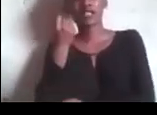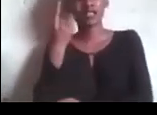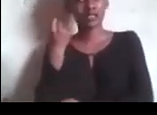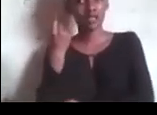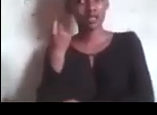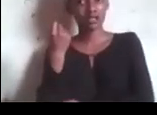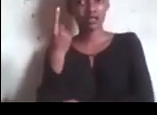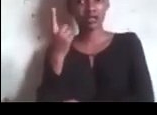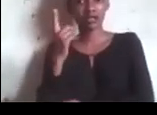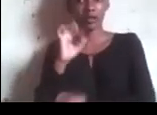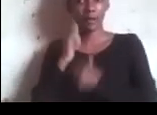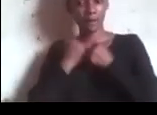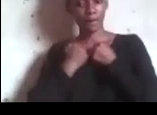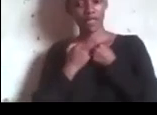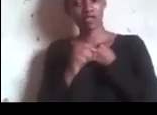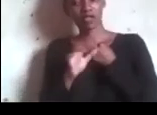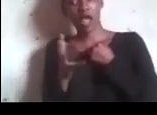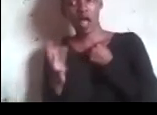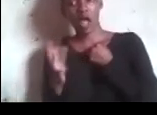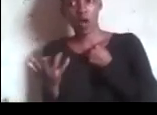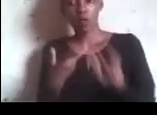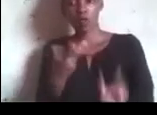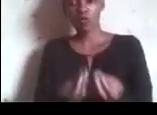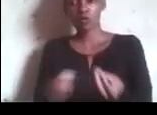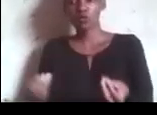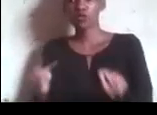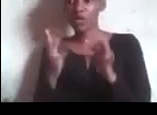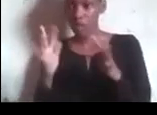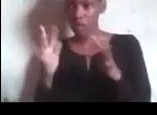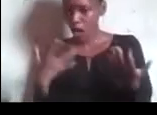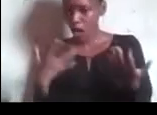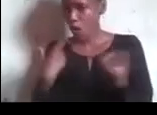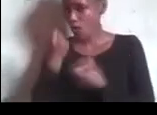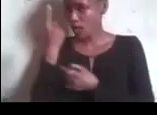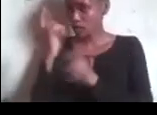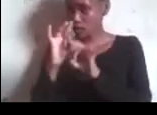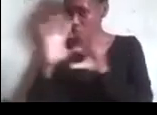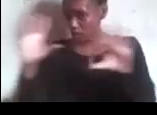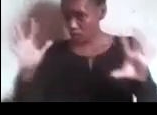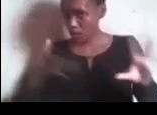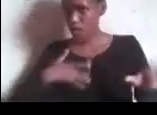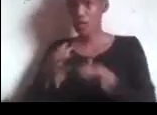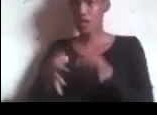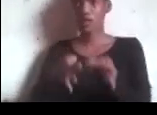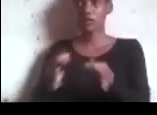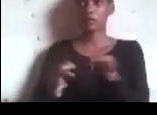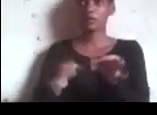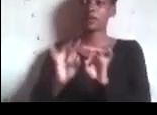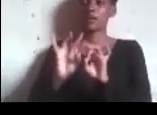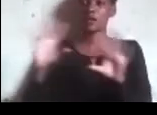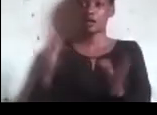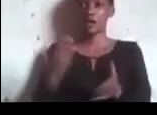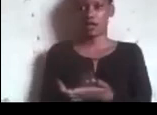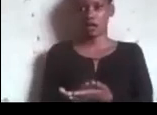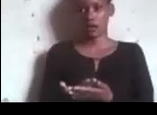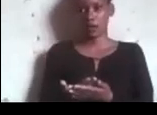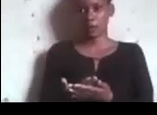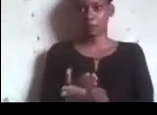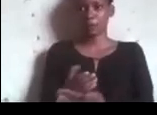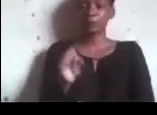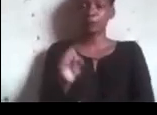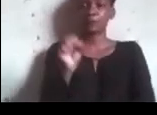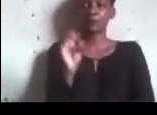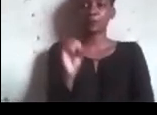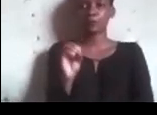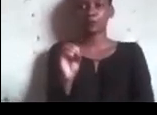of parents and children, and in order to explain these the rights of each parent. So